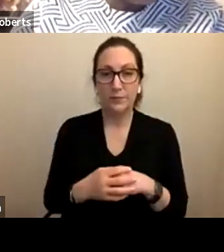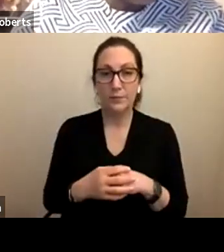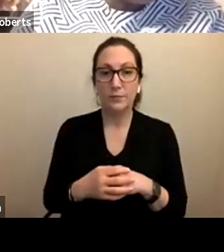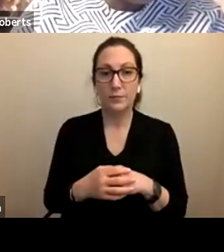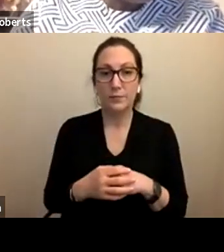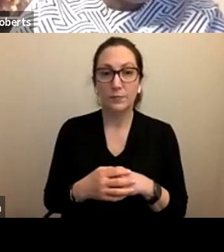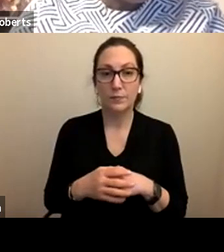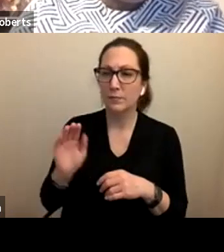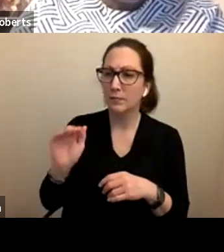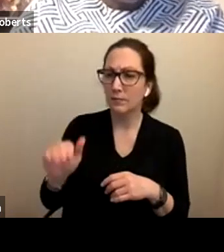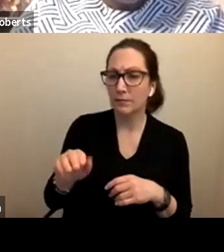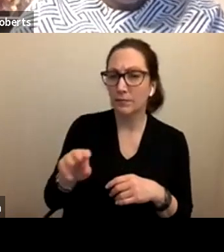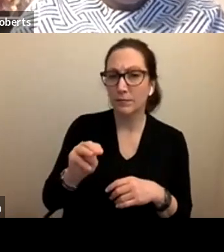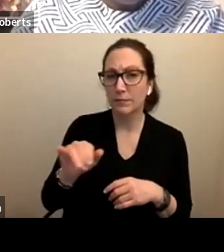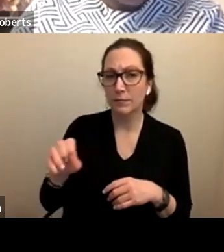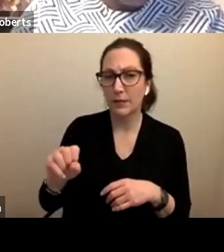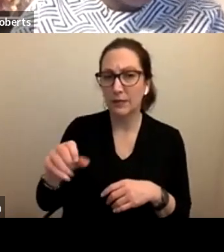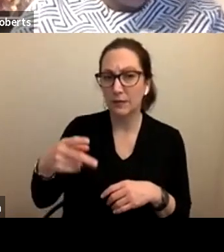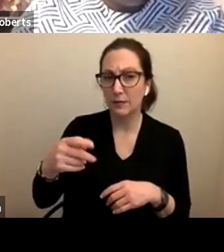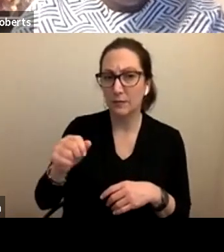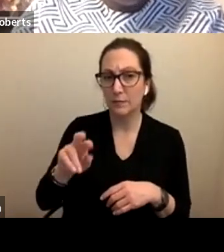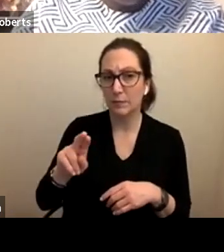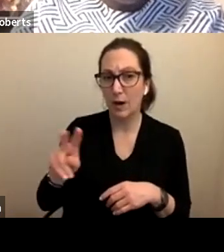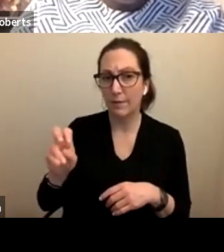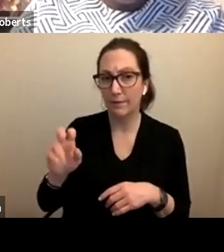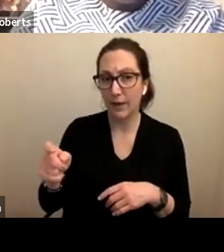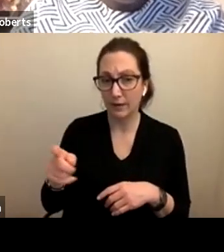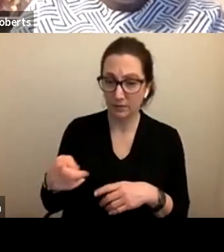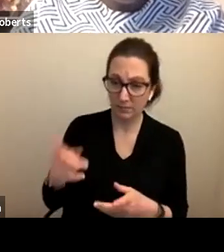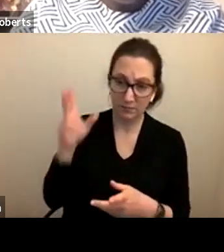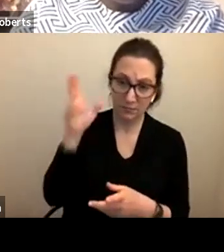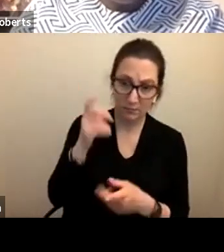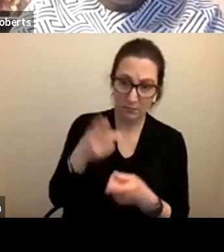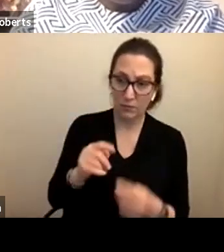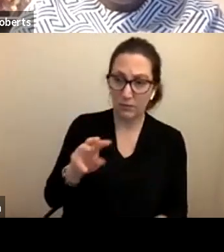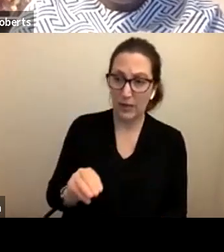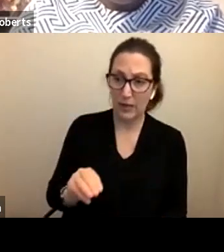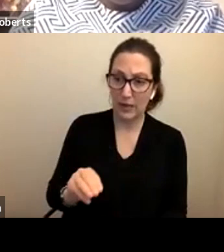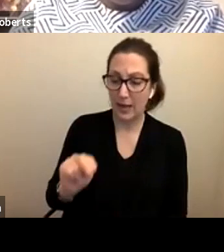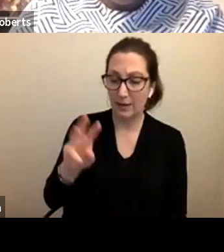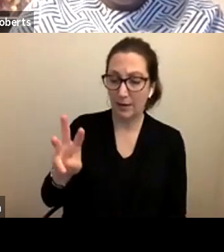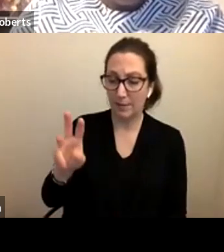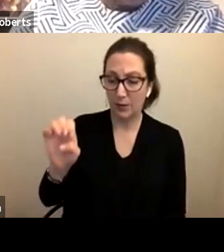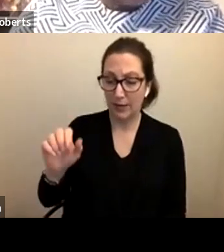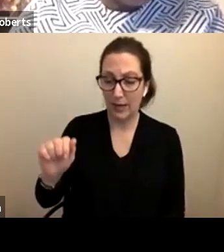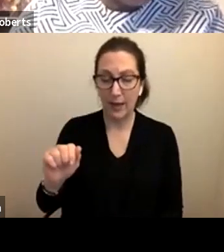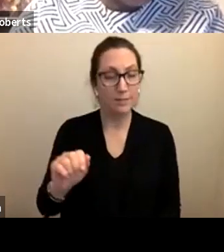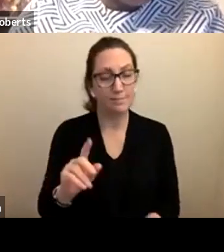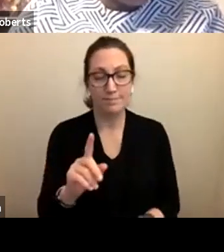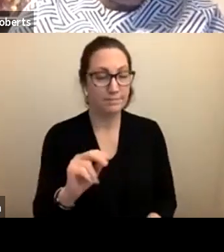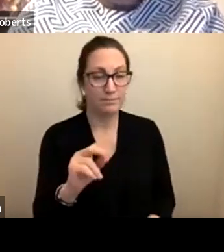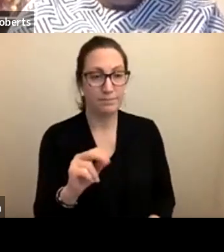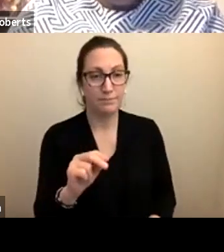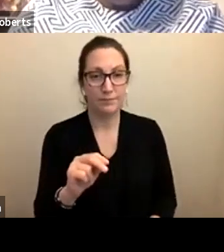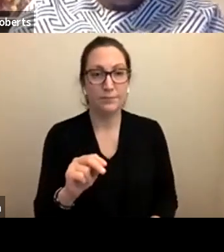Ms. Parvex, I don't know if you have received a response yet from NWEA. No, I haven't. Okay, we can